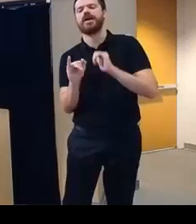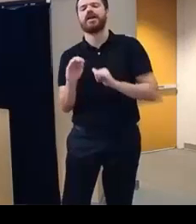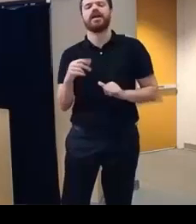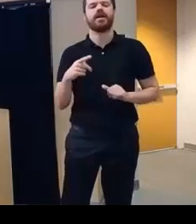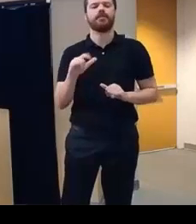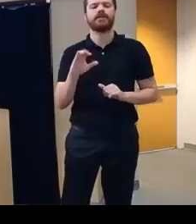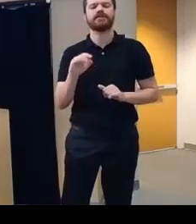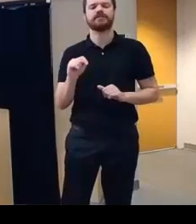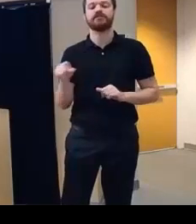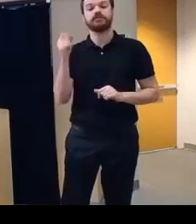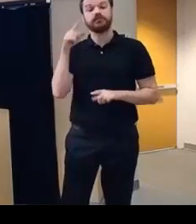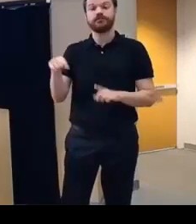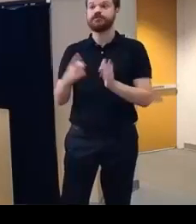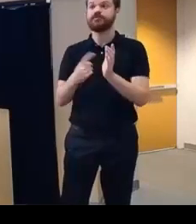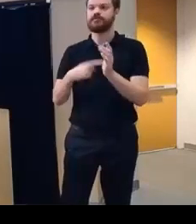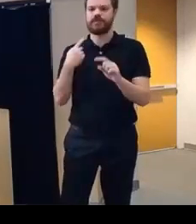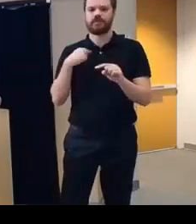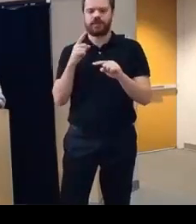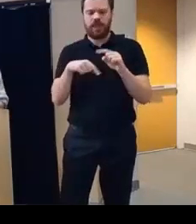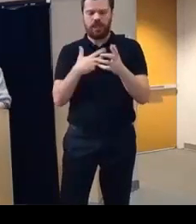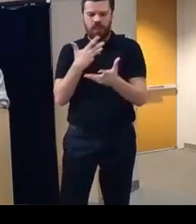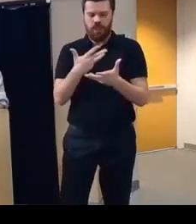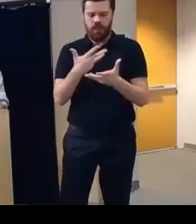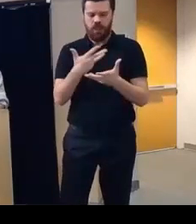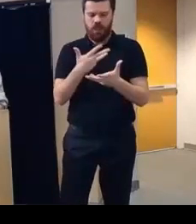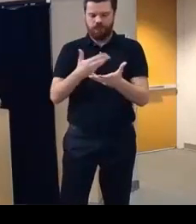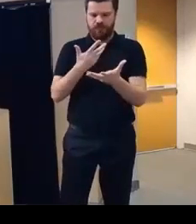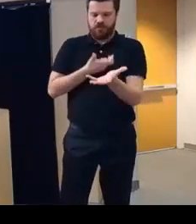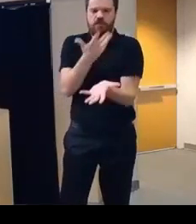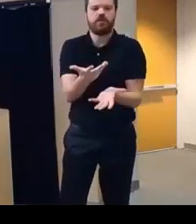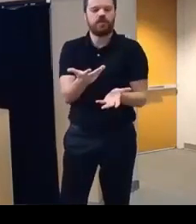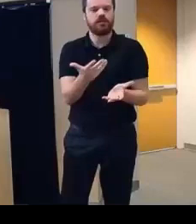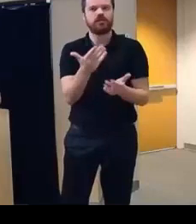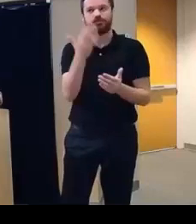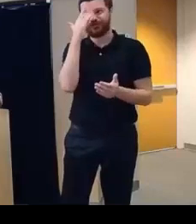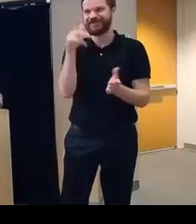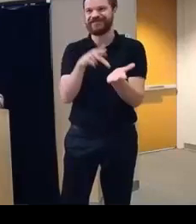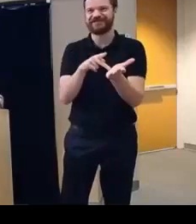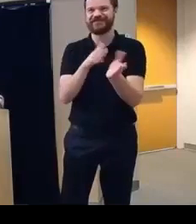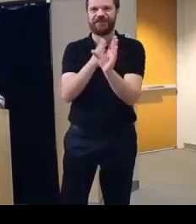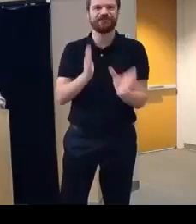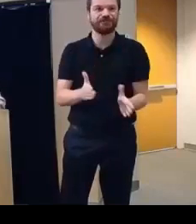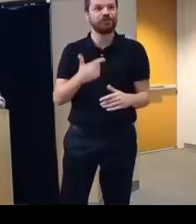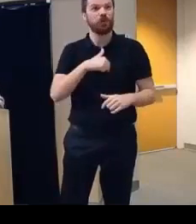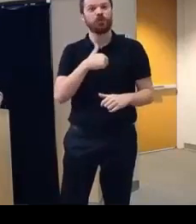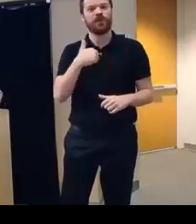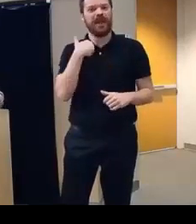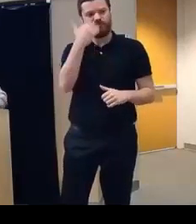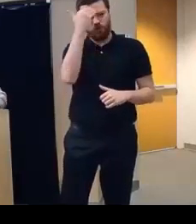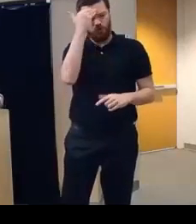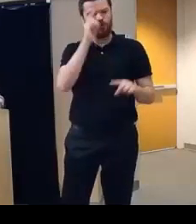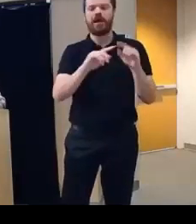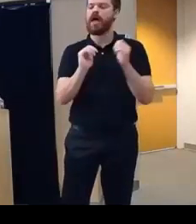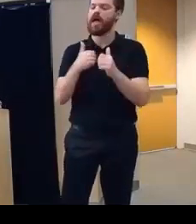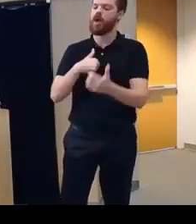able to articulate it, right? You guys know this from psychiatry, psychologists, right? There's a knowledge that we have, but how do we